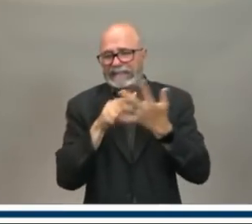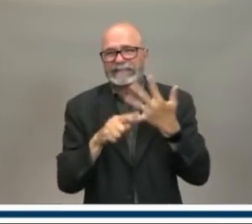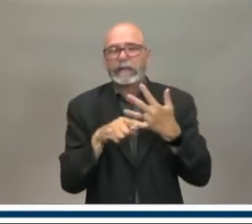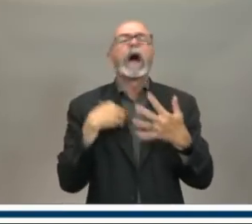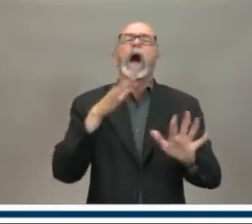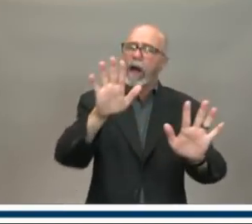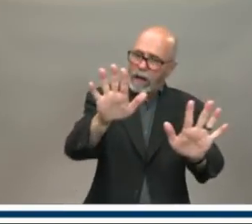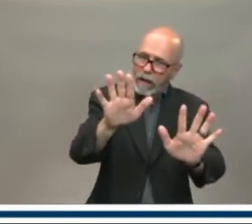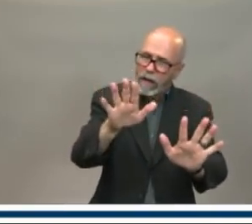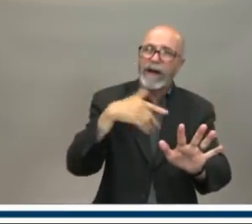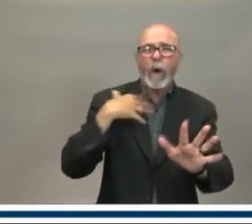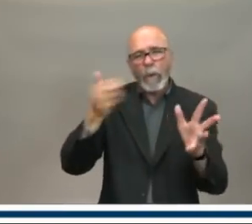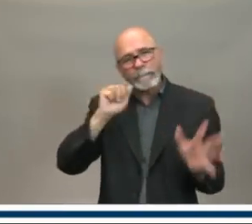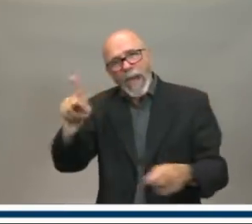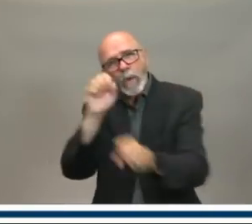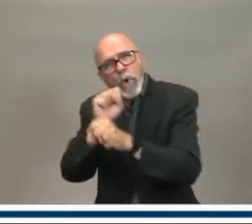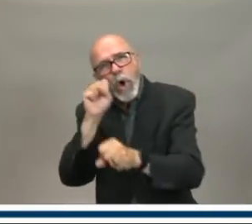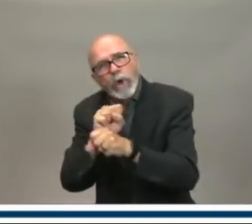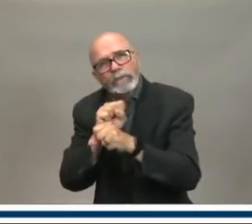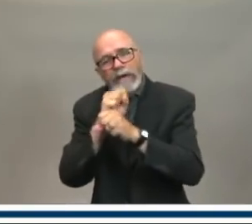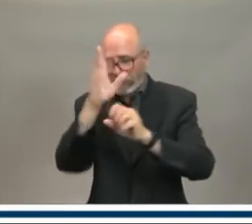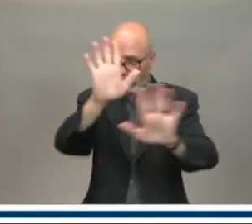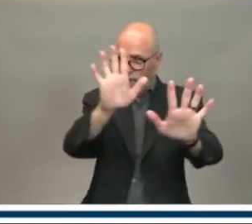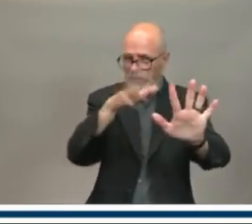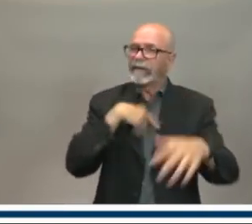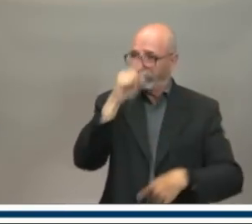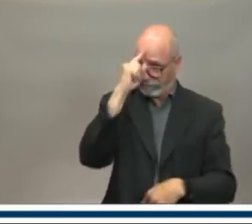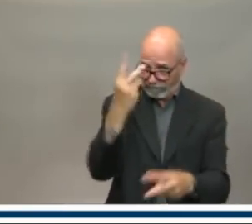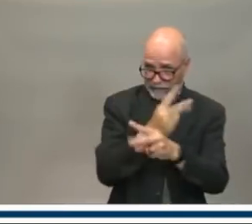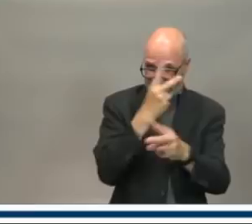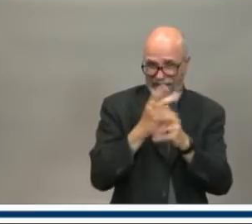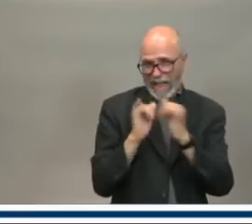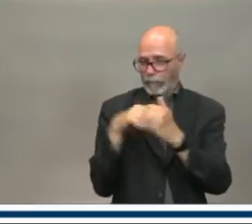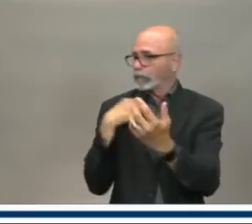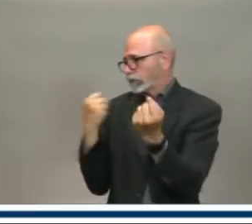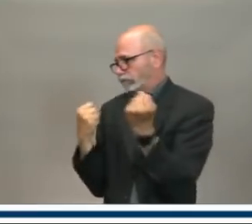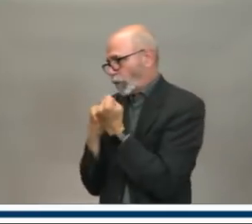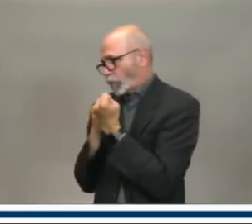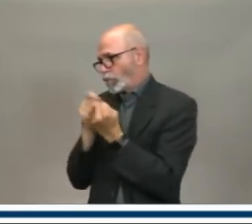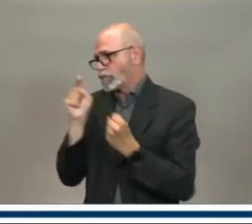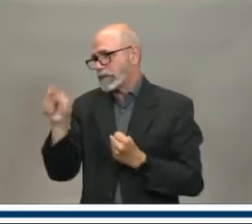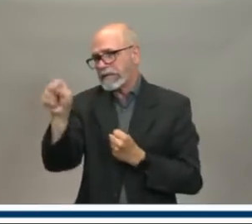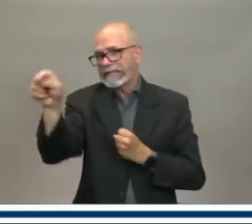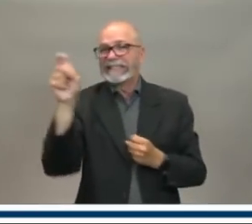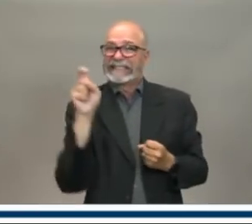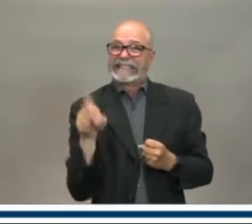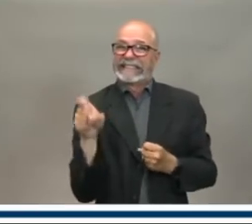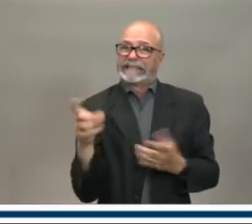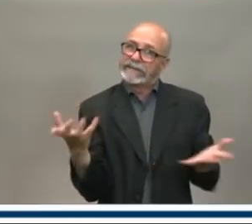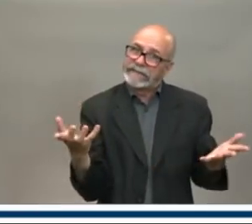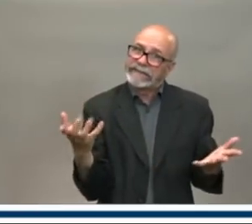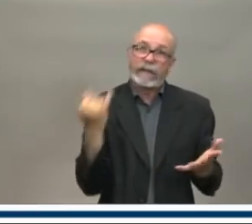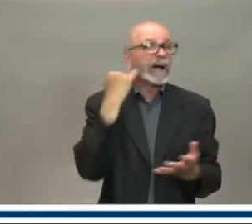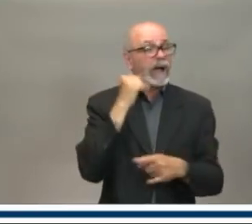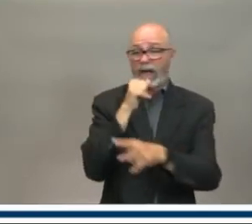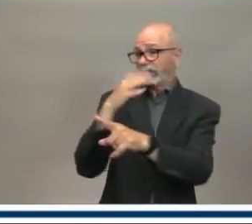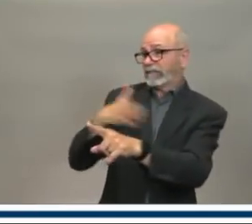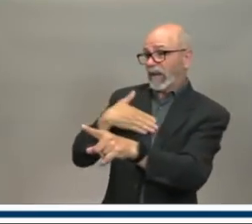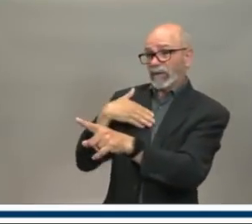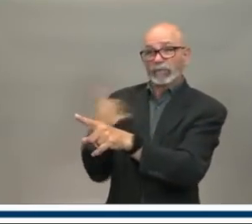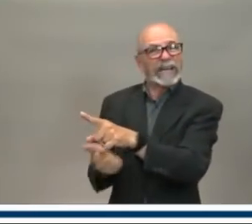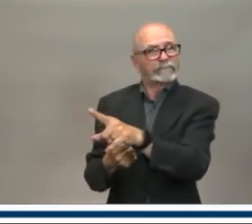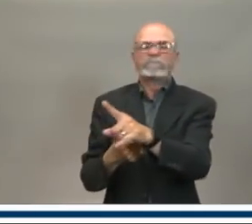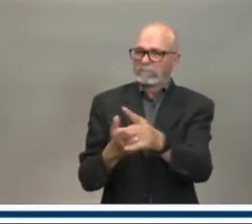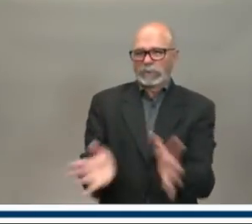fundamental principle needs to be that how do we support people that ultimately, if you're unwell, you can stay home until you're feeling better, whether